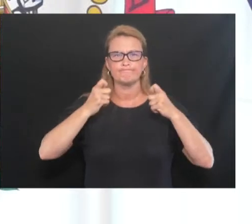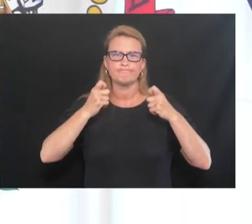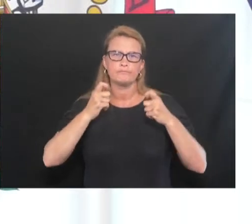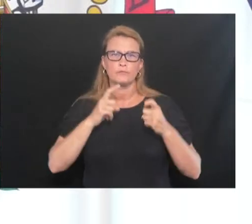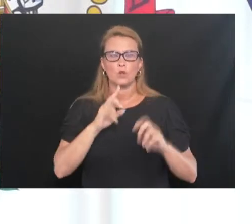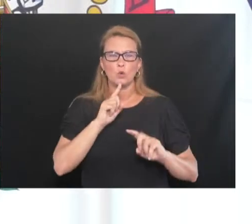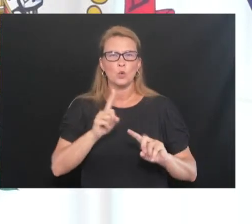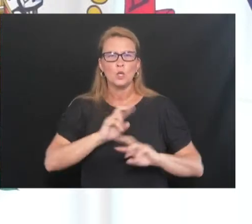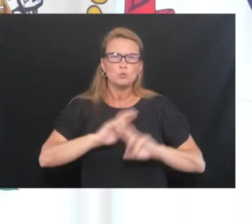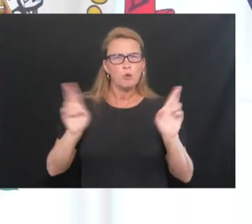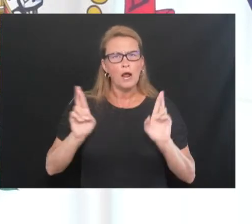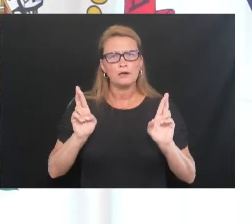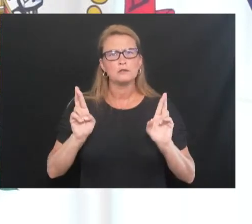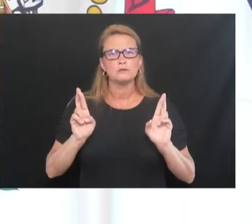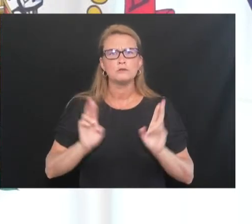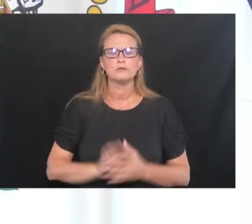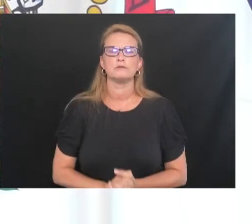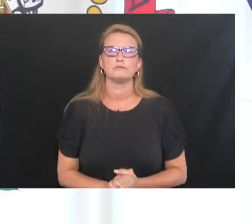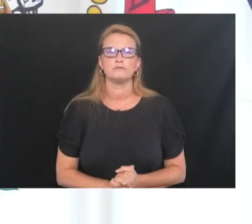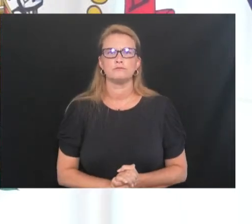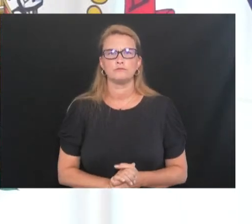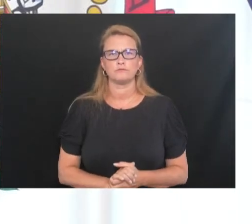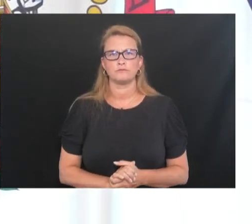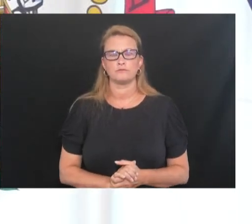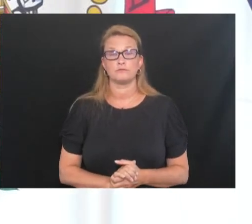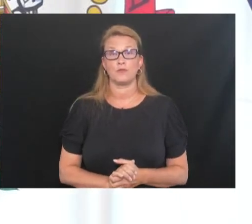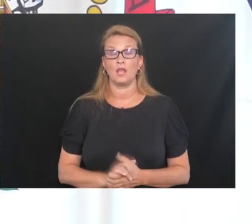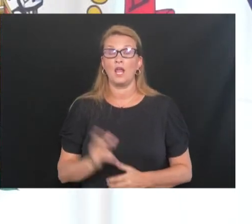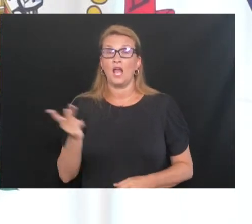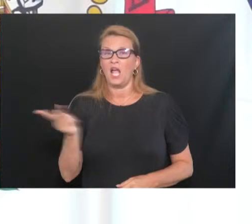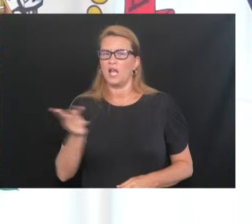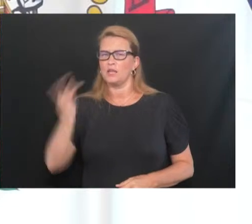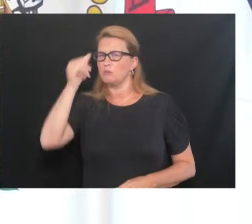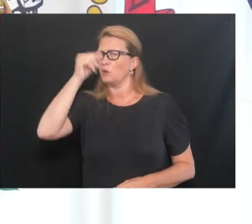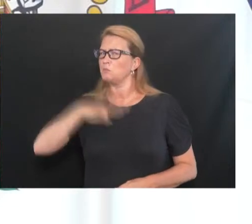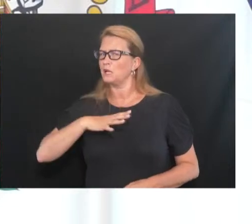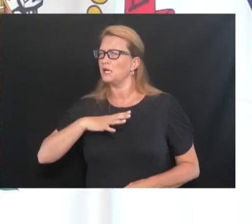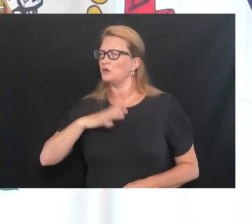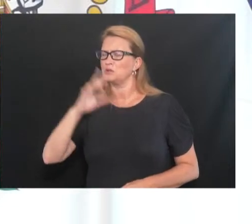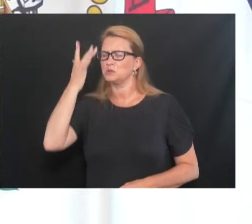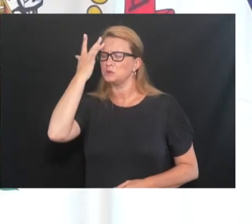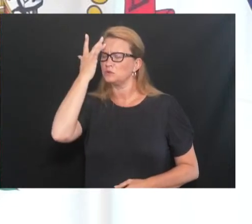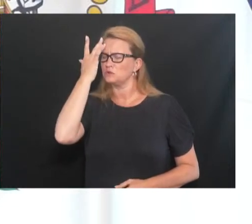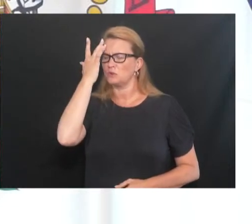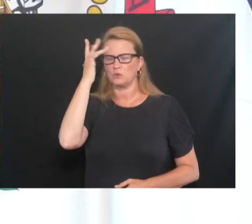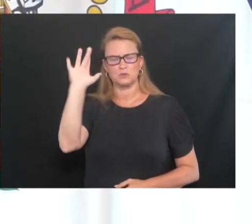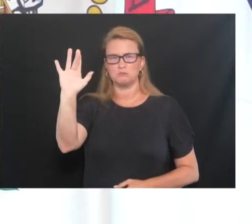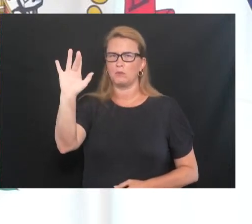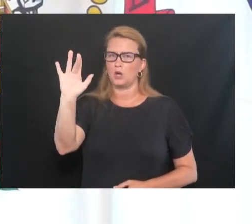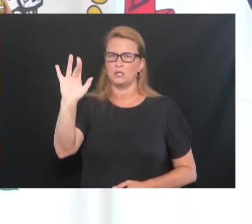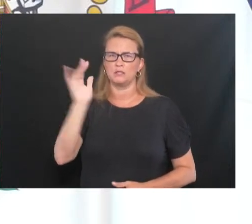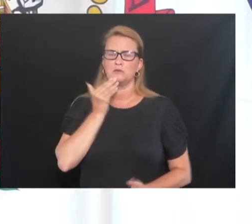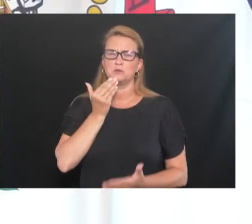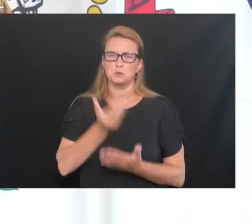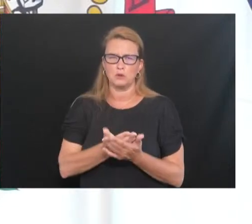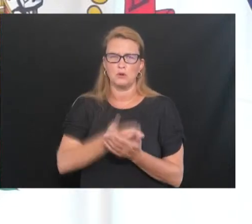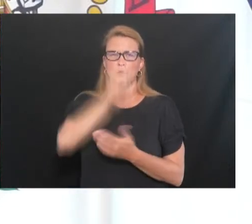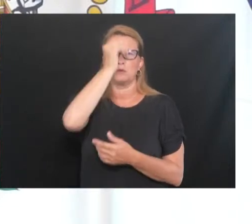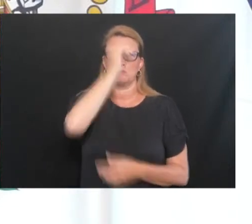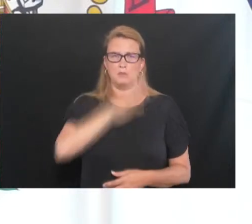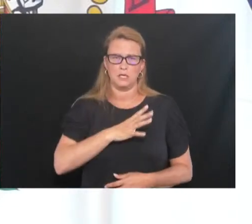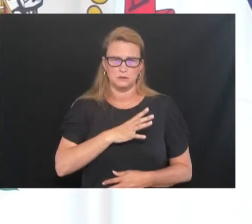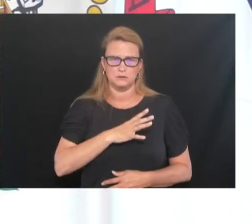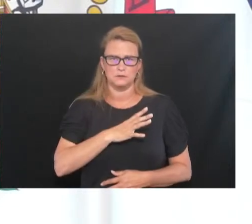up, and these guys are so smart and they're so good.